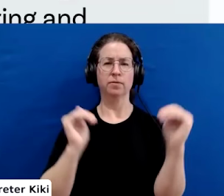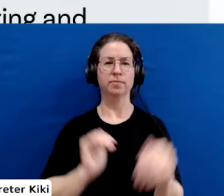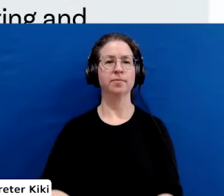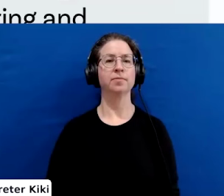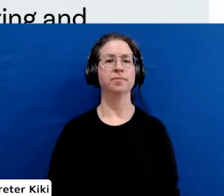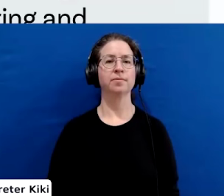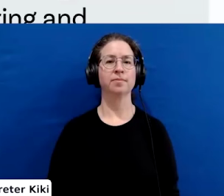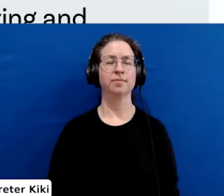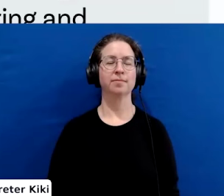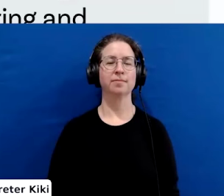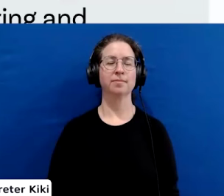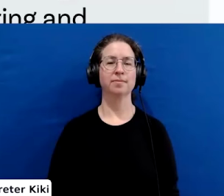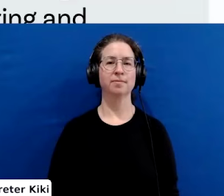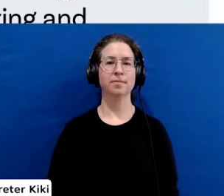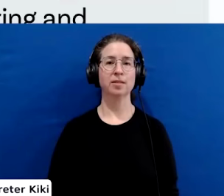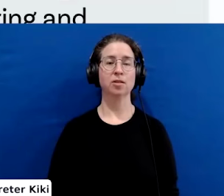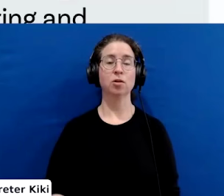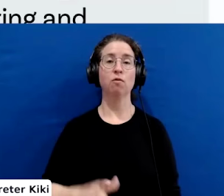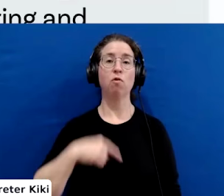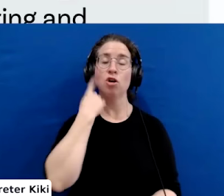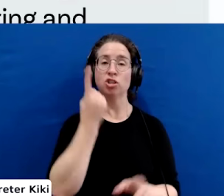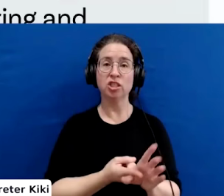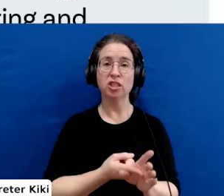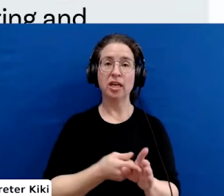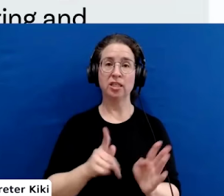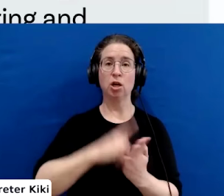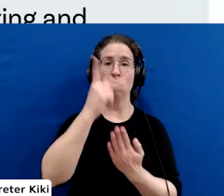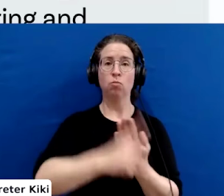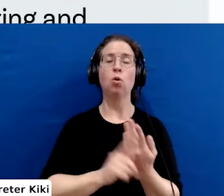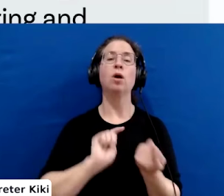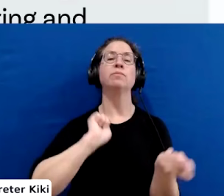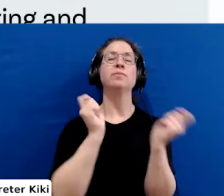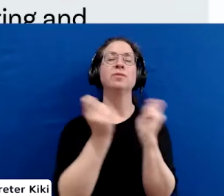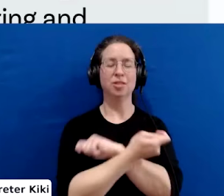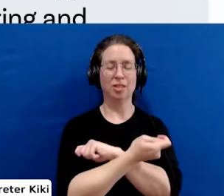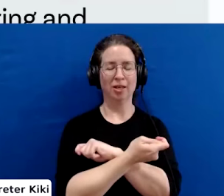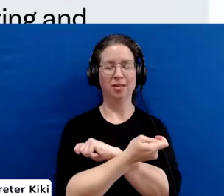Okay, there have been some changes to the program for the 2027 round of applications.